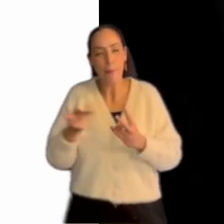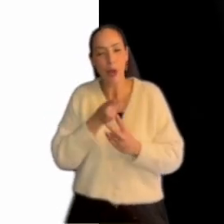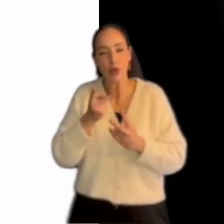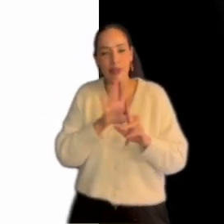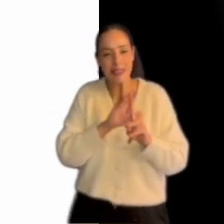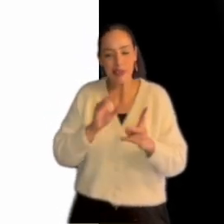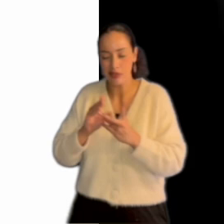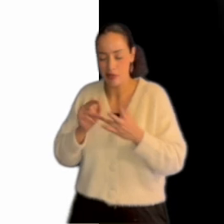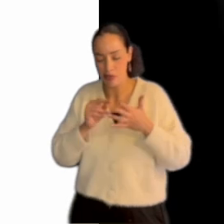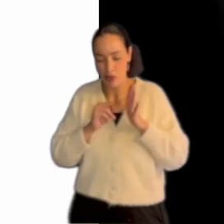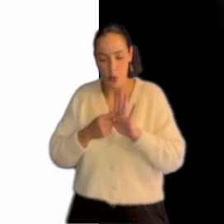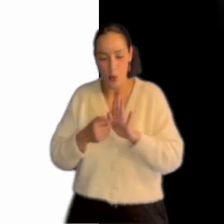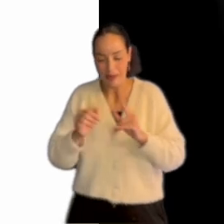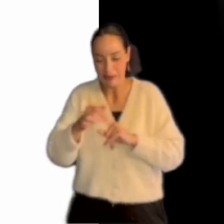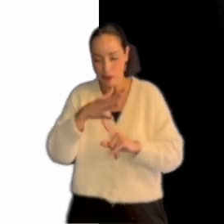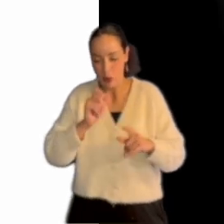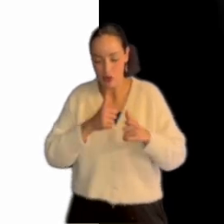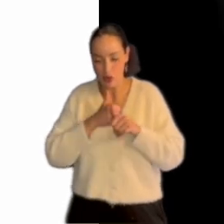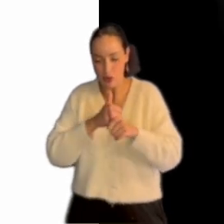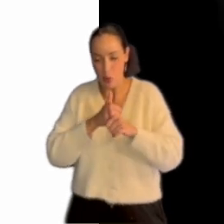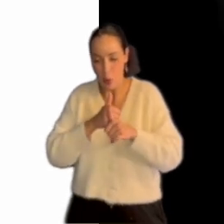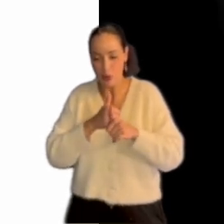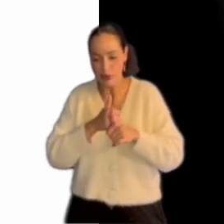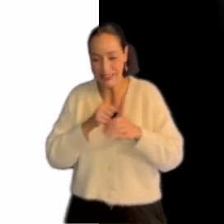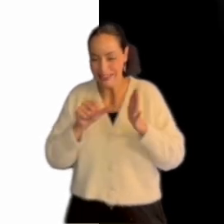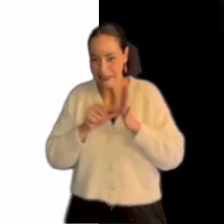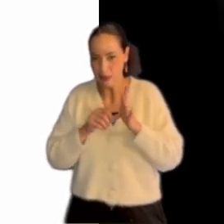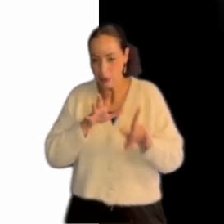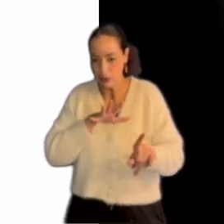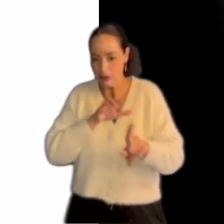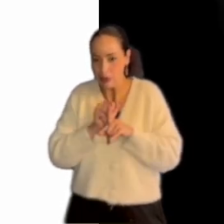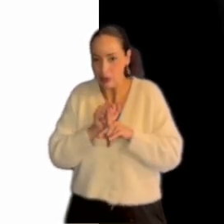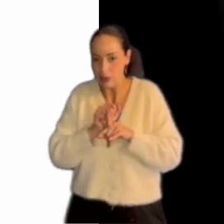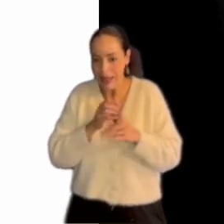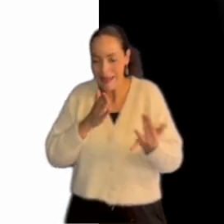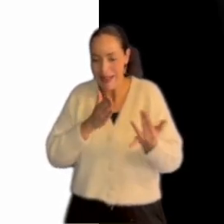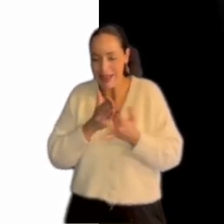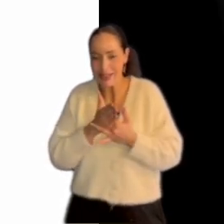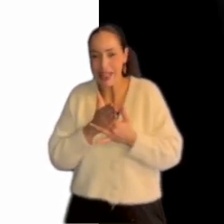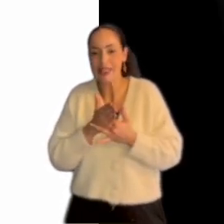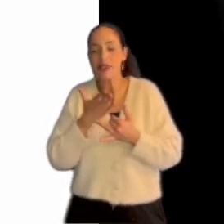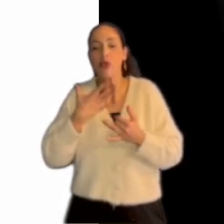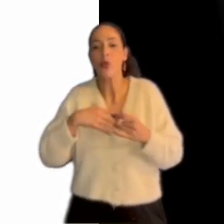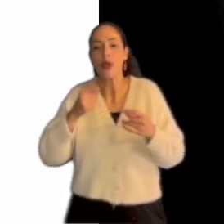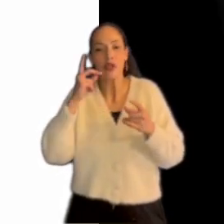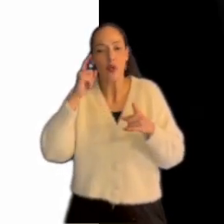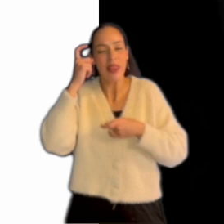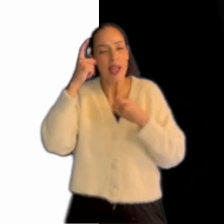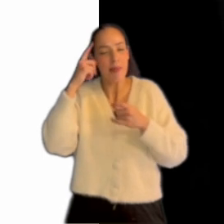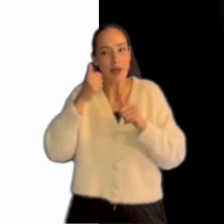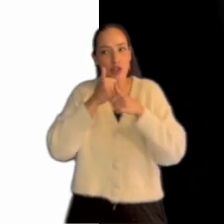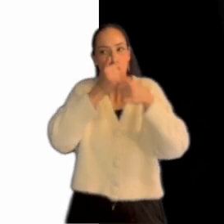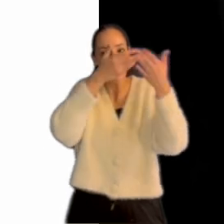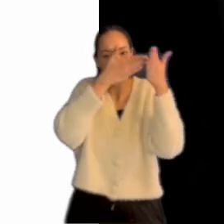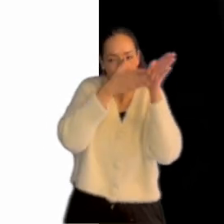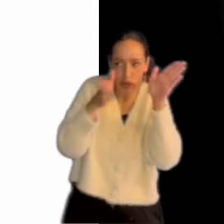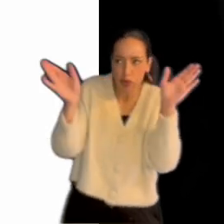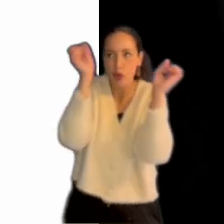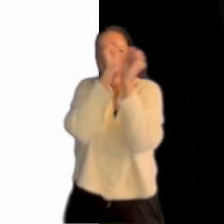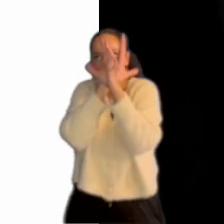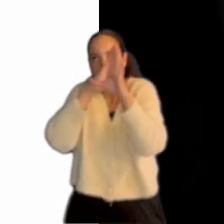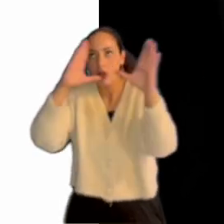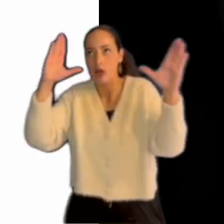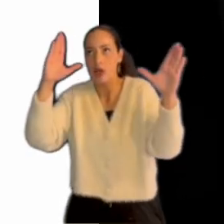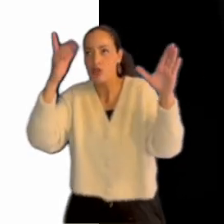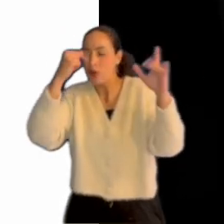the first instance, to achieve stabilisation and to address someone's immediate support needs. It's only from here that we can come to appreciate the